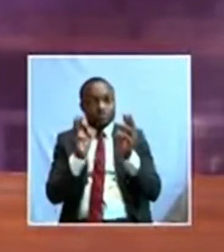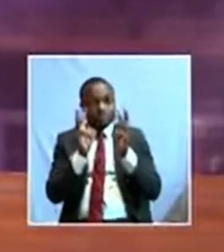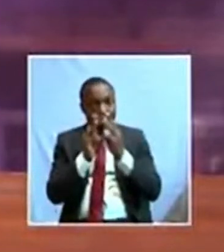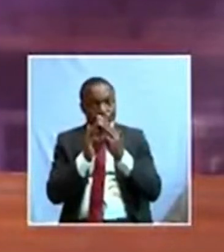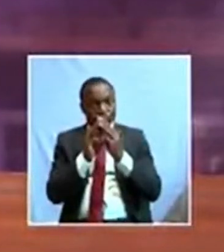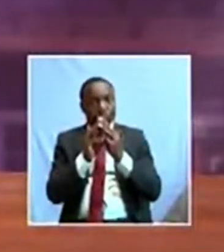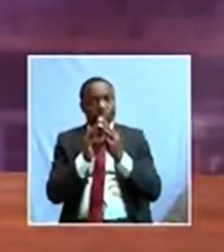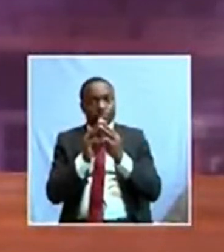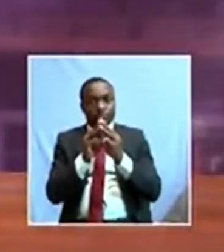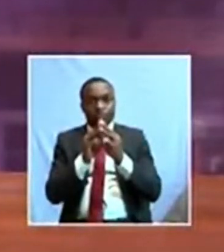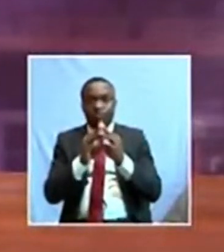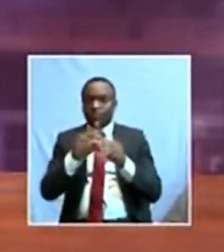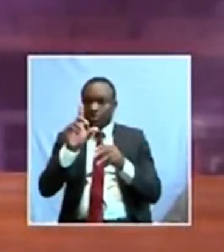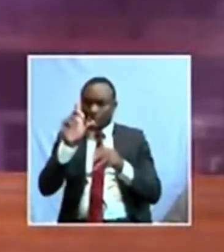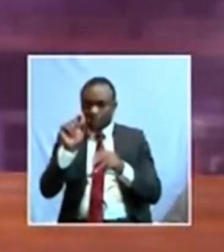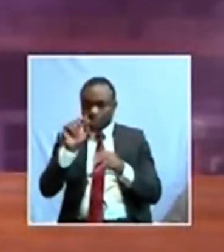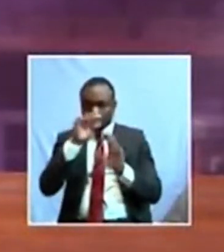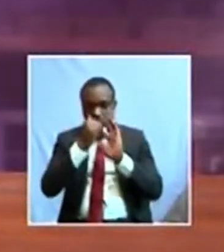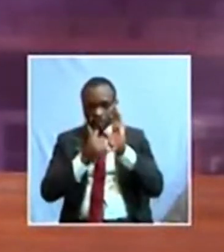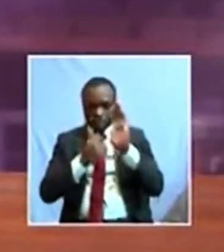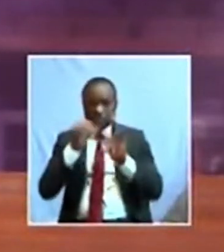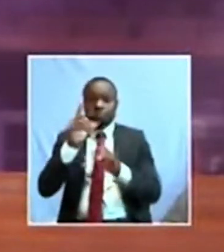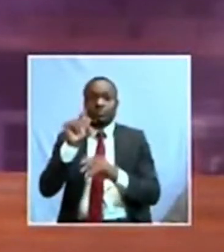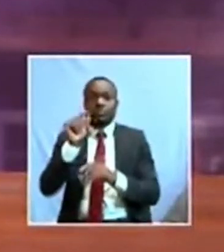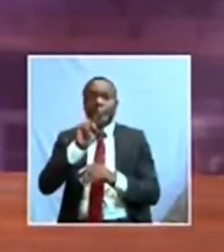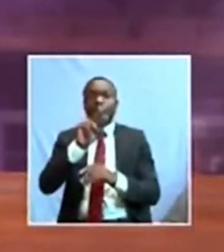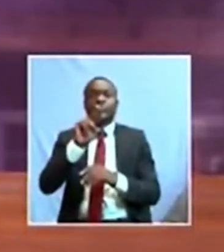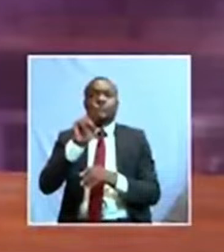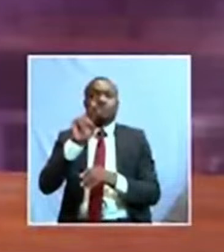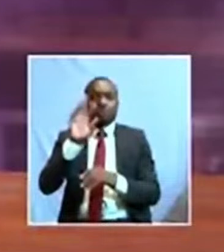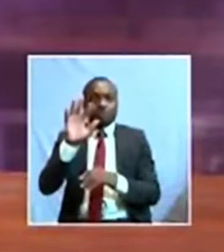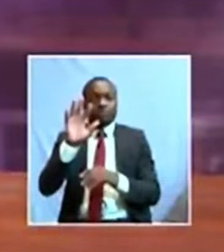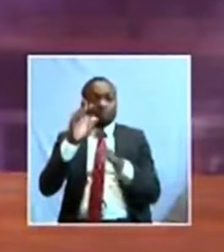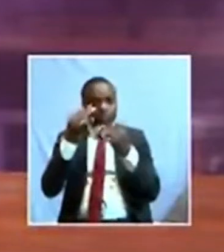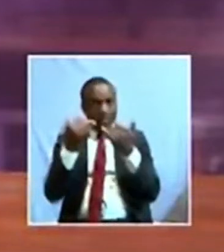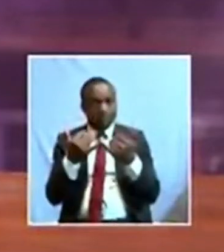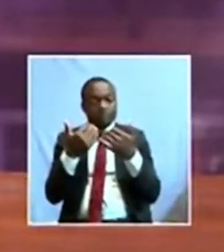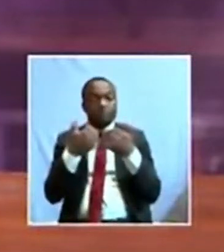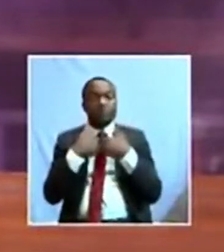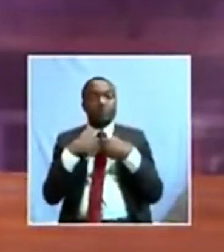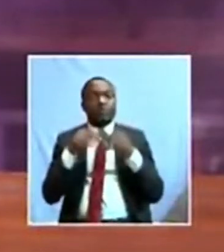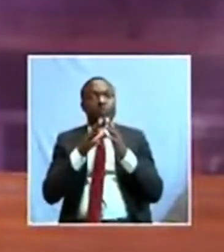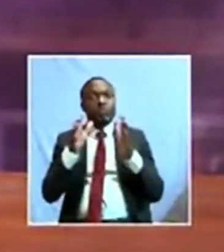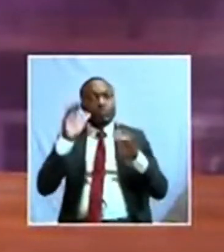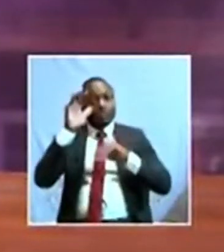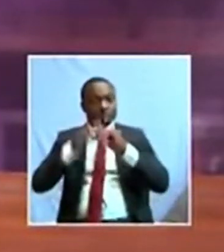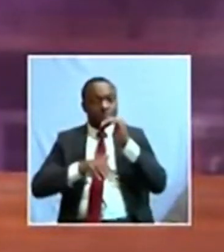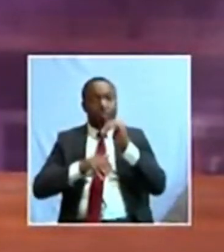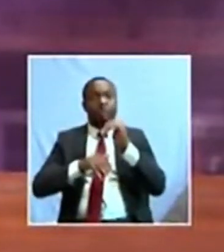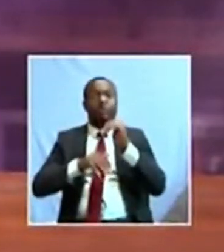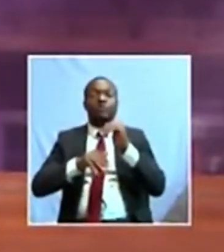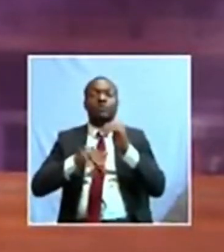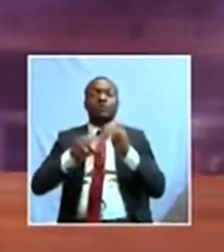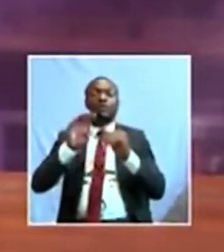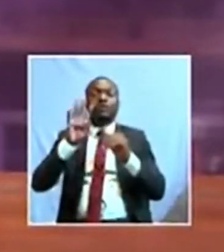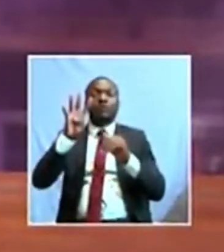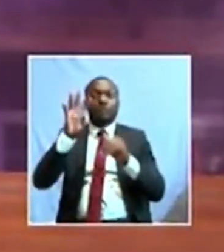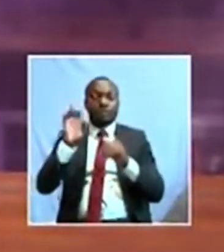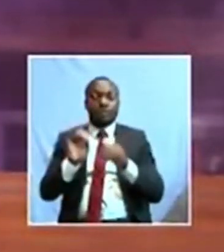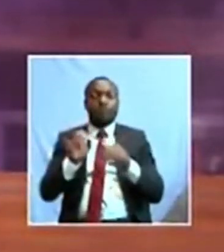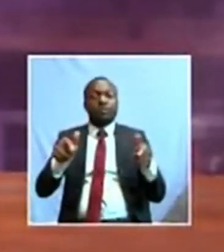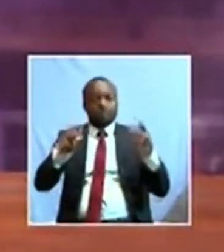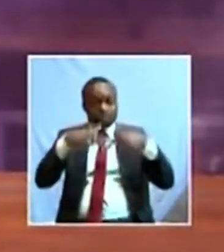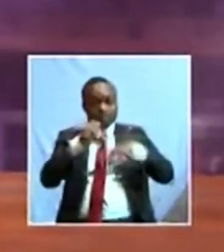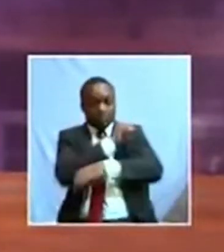on 20th January 2025, and so far we have more than 40 local authorities that have